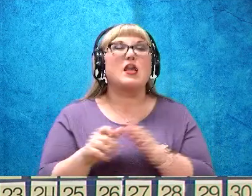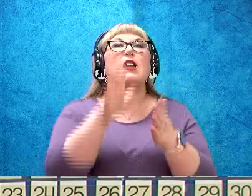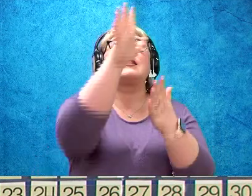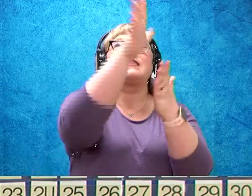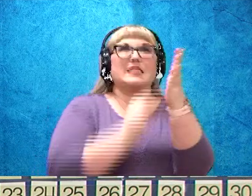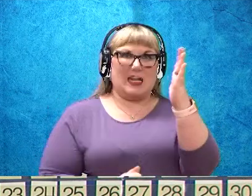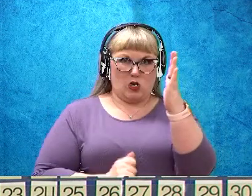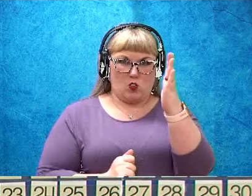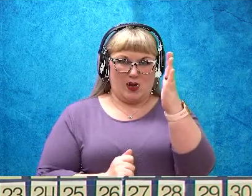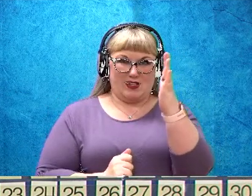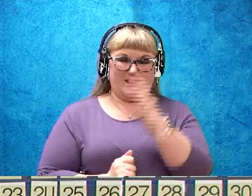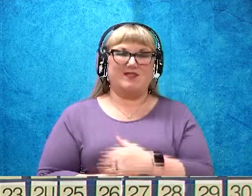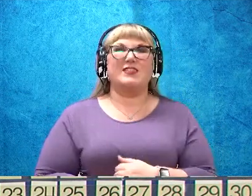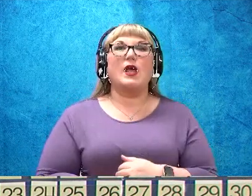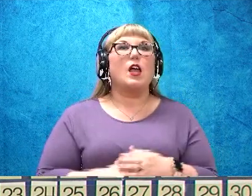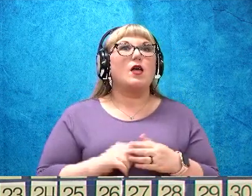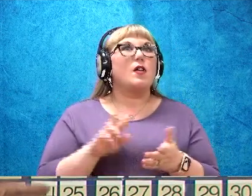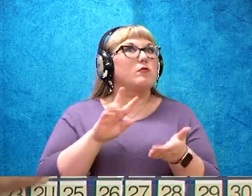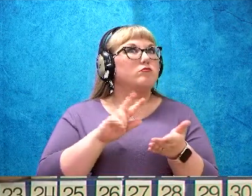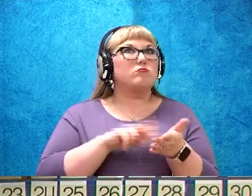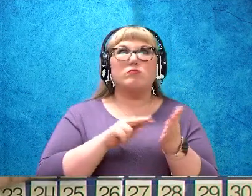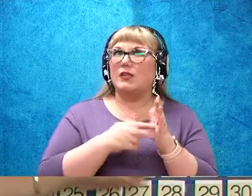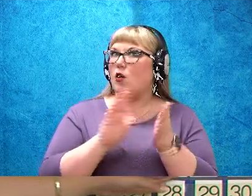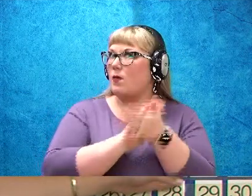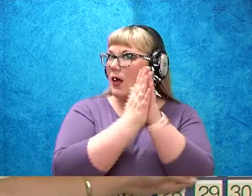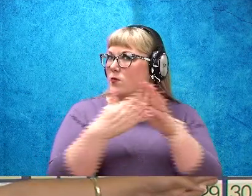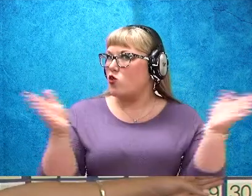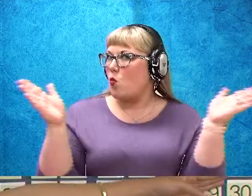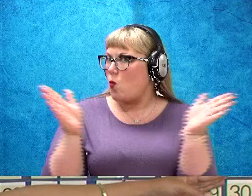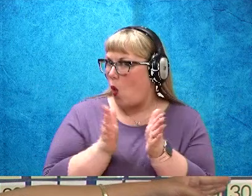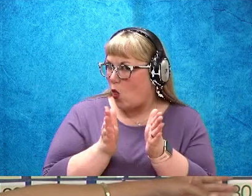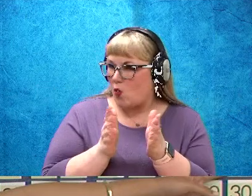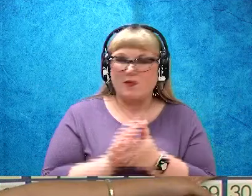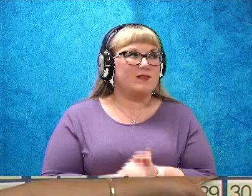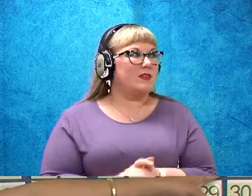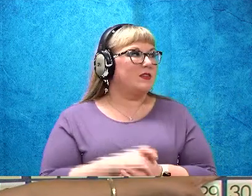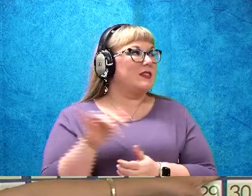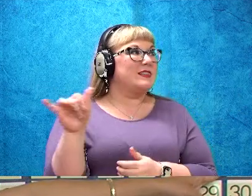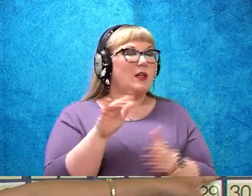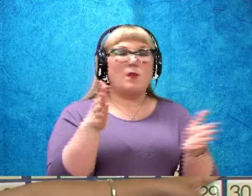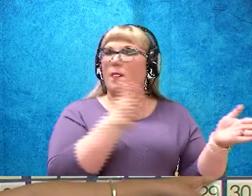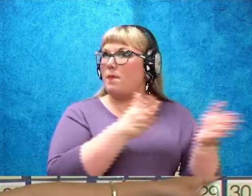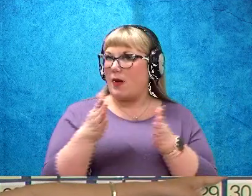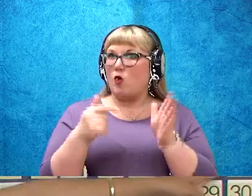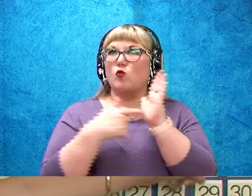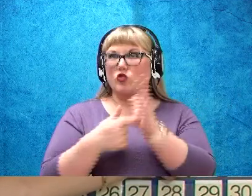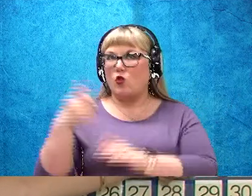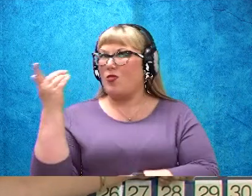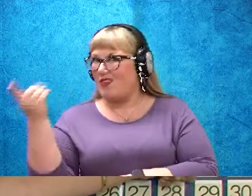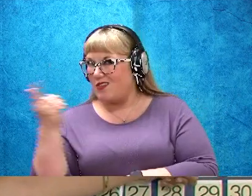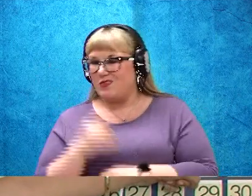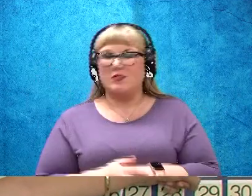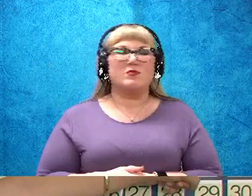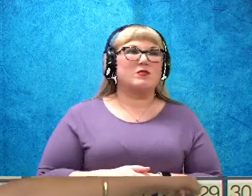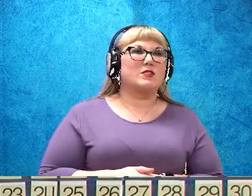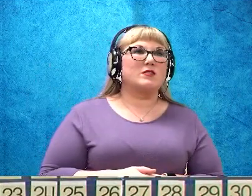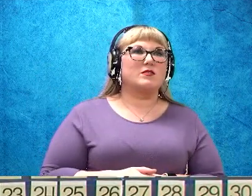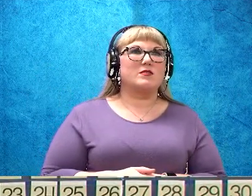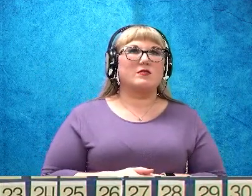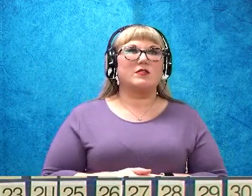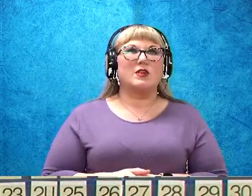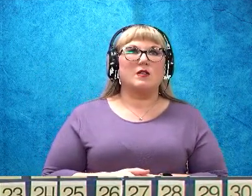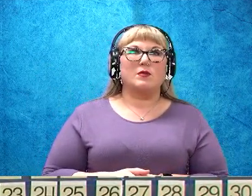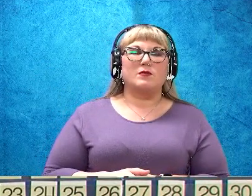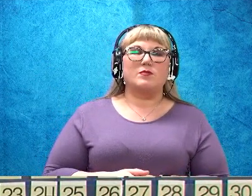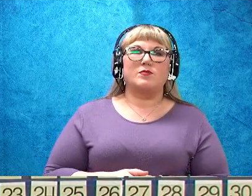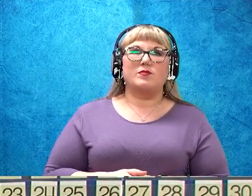get smaller, just like the pattern that we showed over here. We have a tens, and we're getting smaller and going